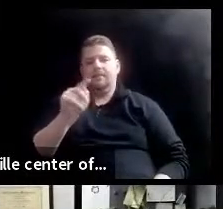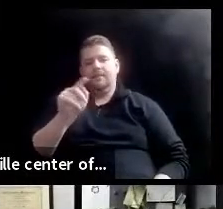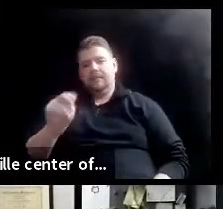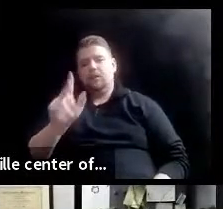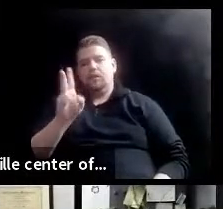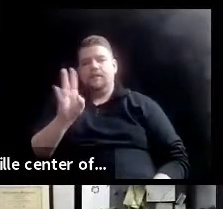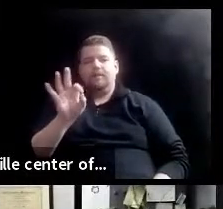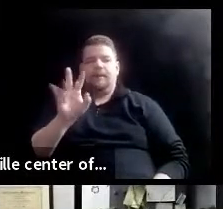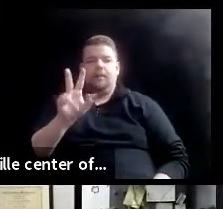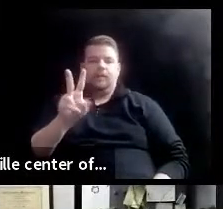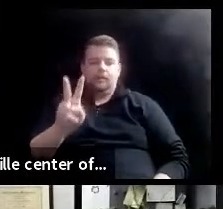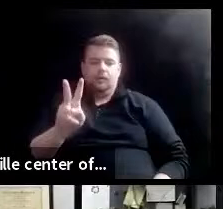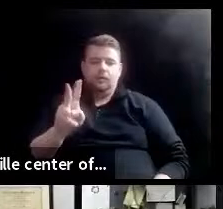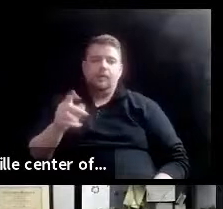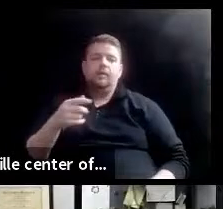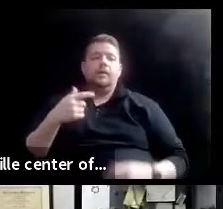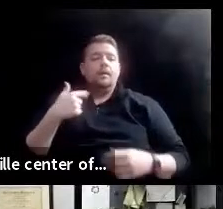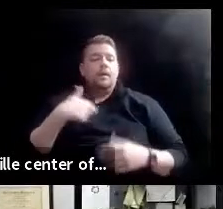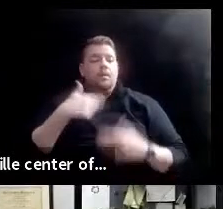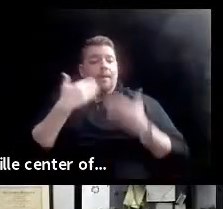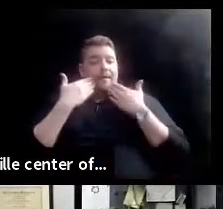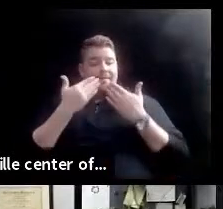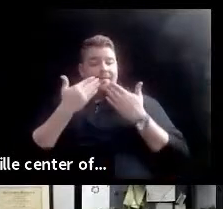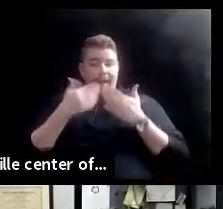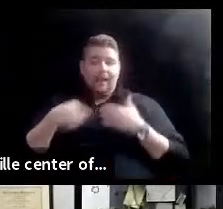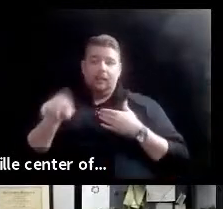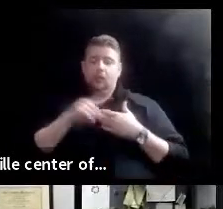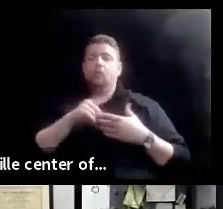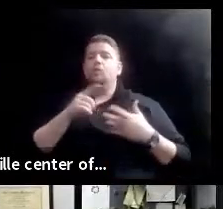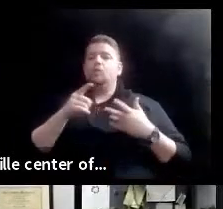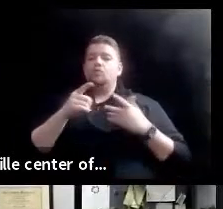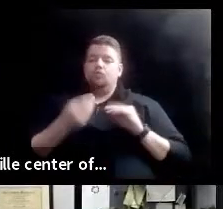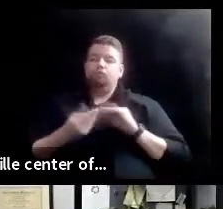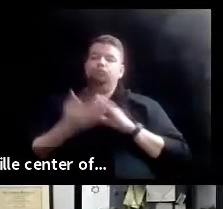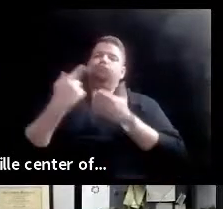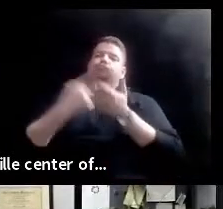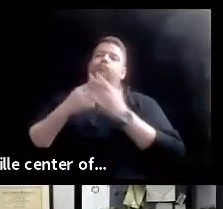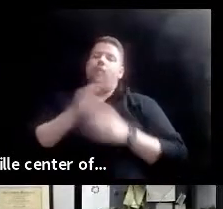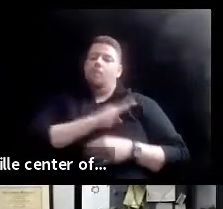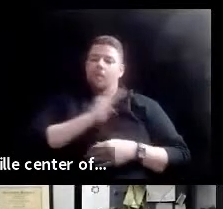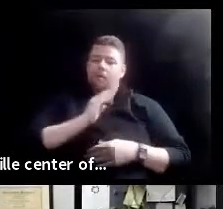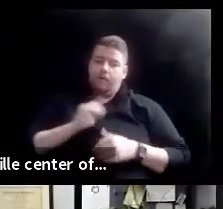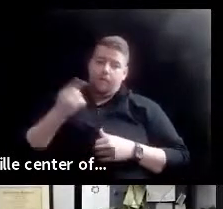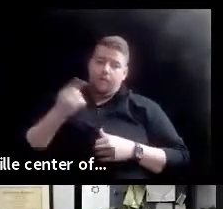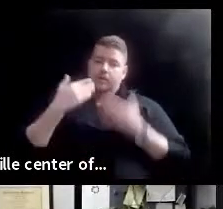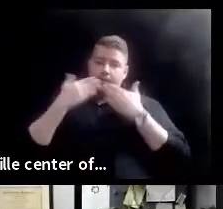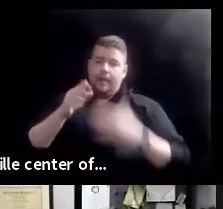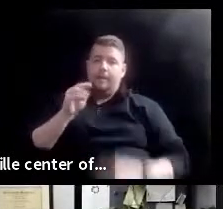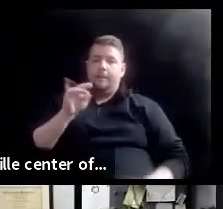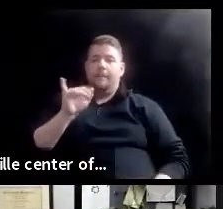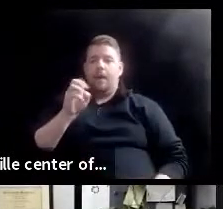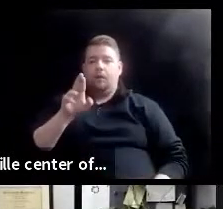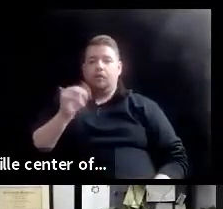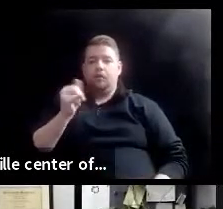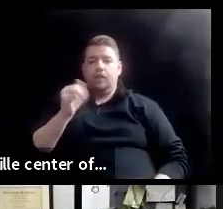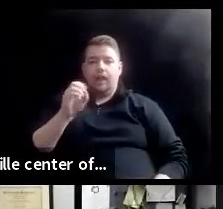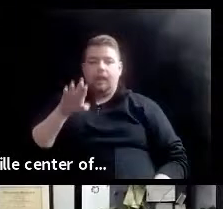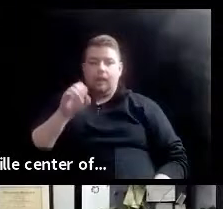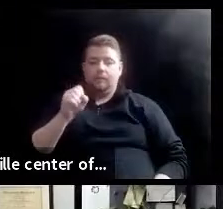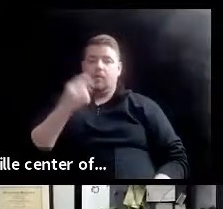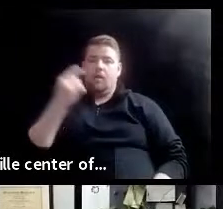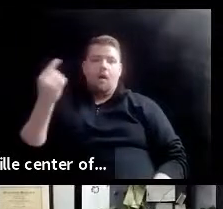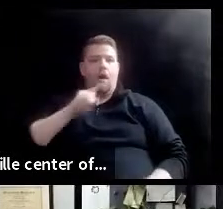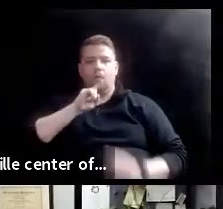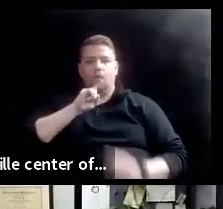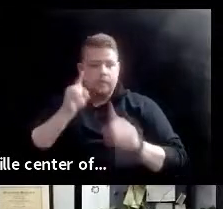37932. I want to thank you for the opportunity to address the board. I'd first like to thank Mayor Jacobs, who always responds and